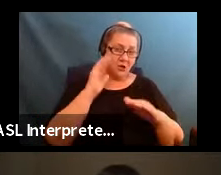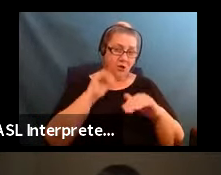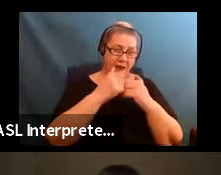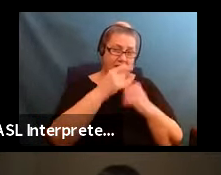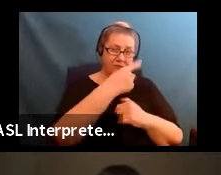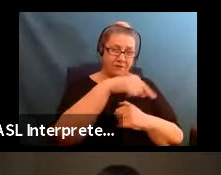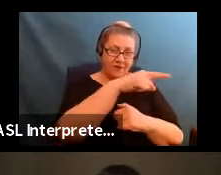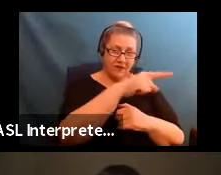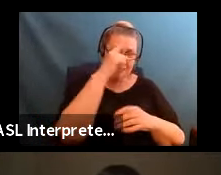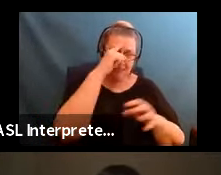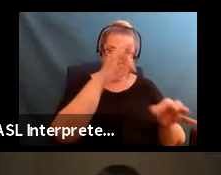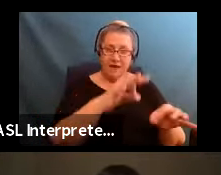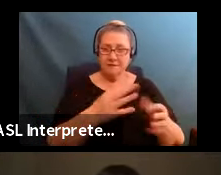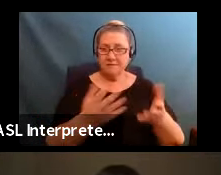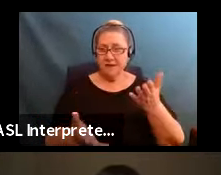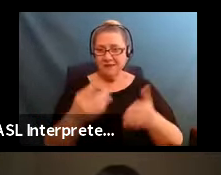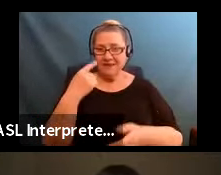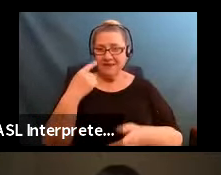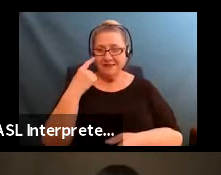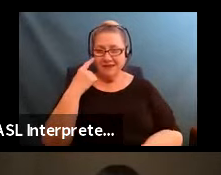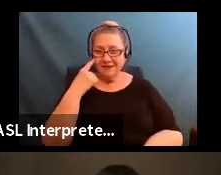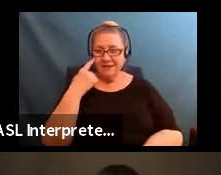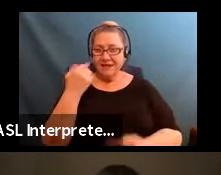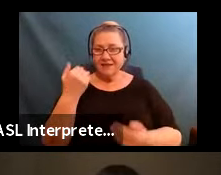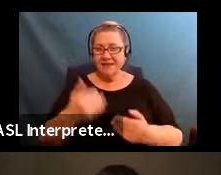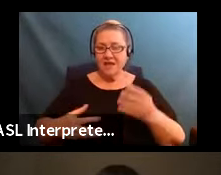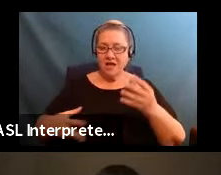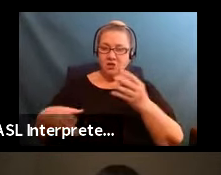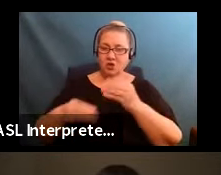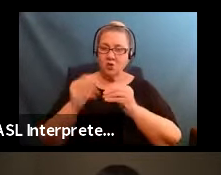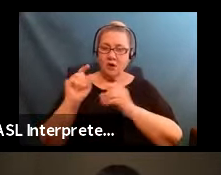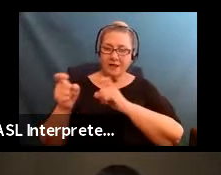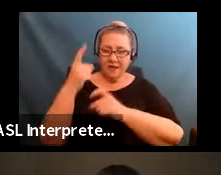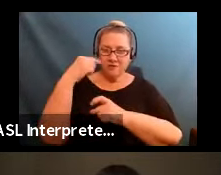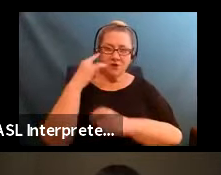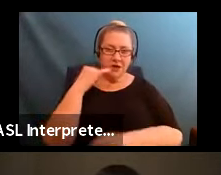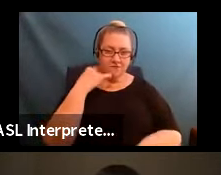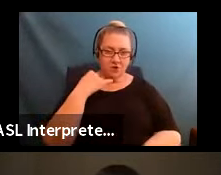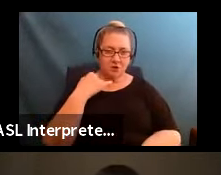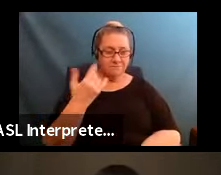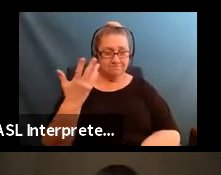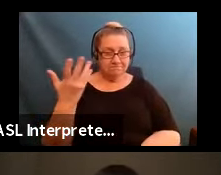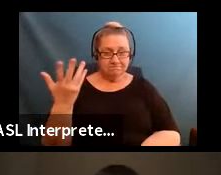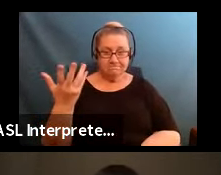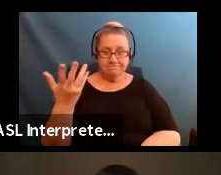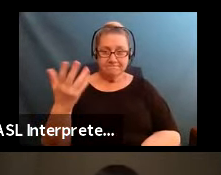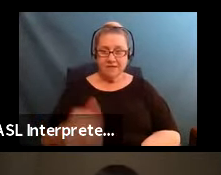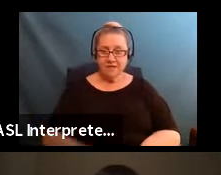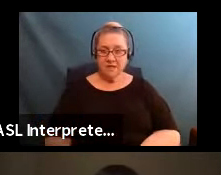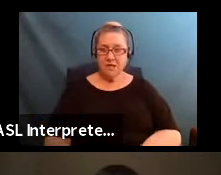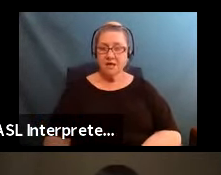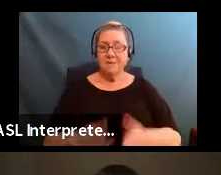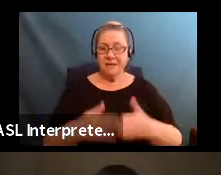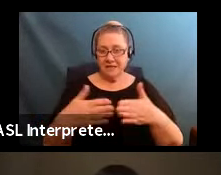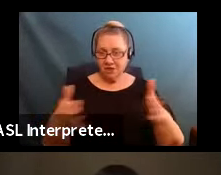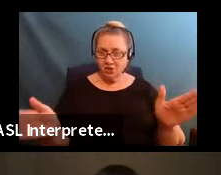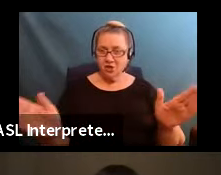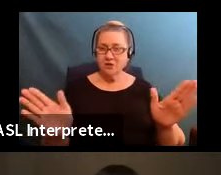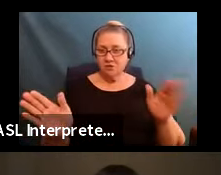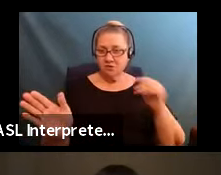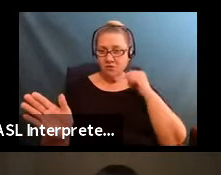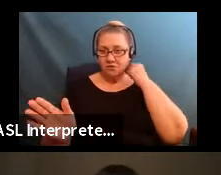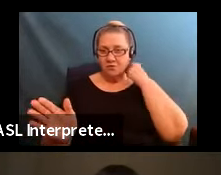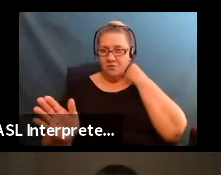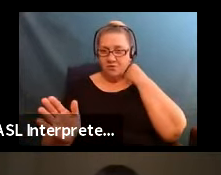perspective, they may just be thinking that this is total California's allocation. But so but in general,